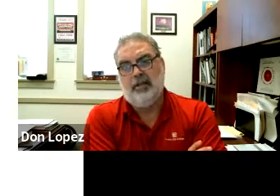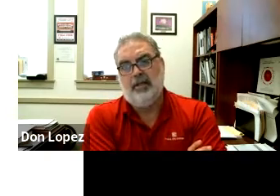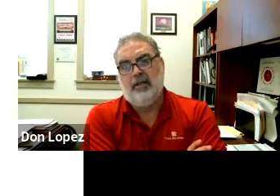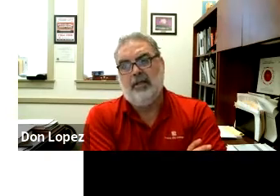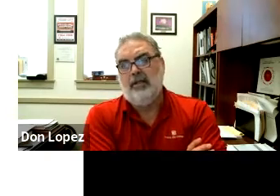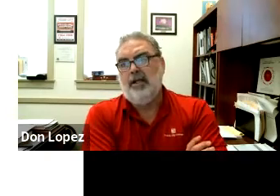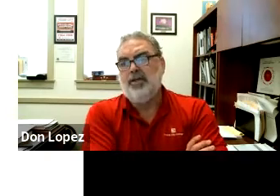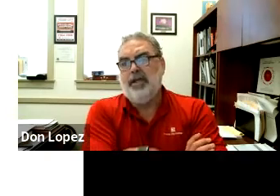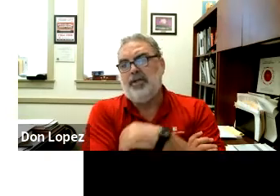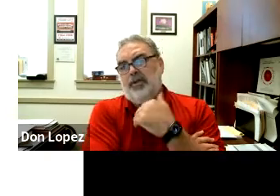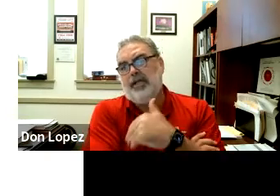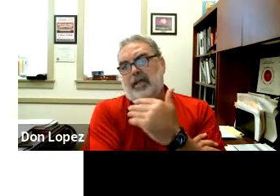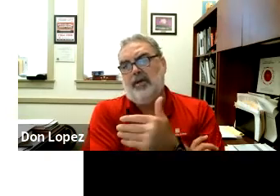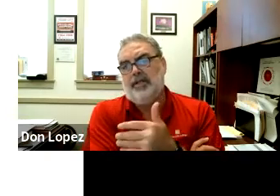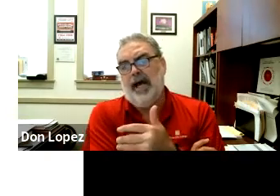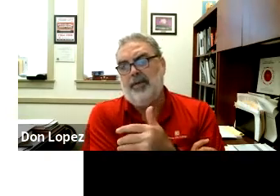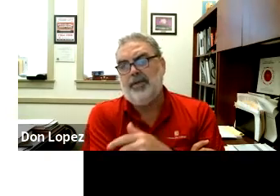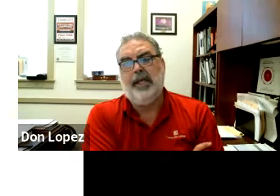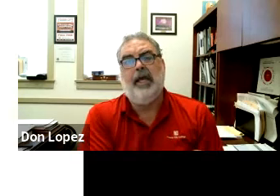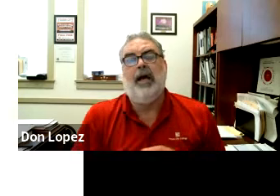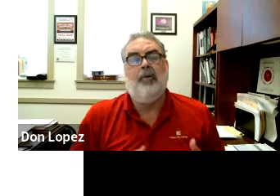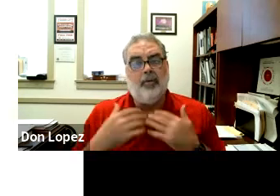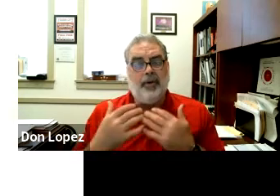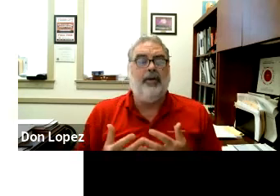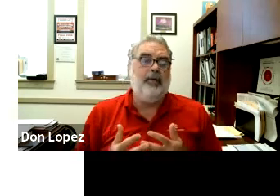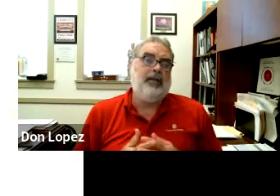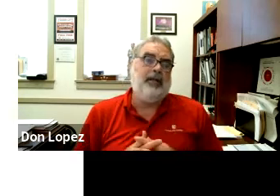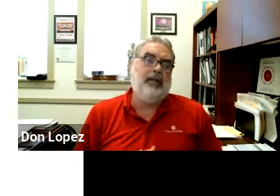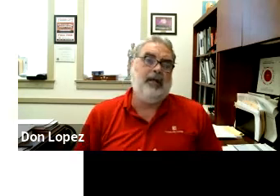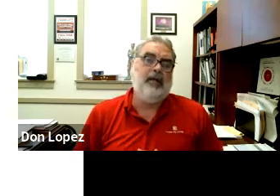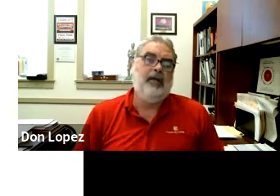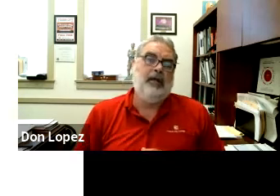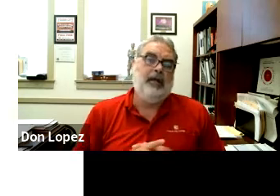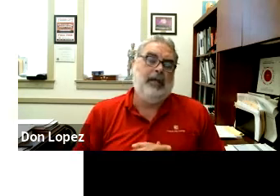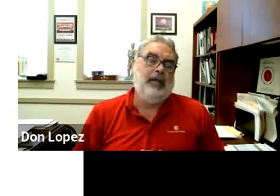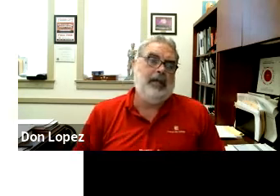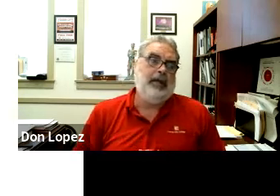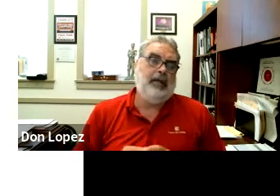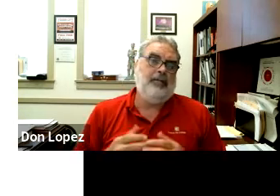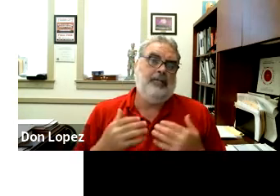right? And so these are things that are established. Again, I want to reiterate the